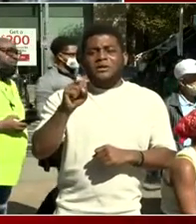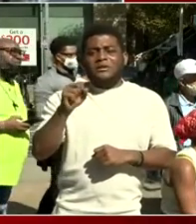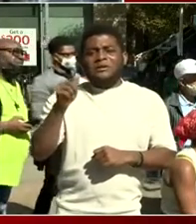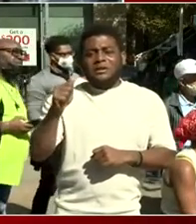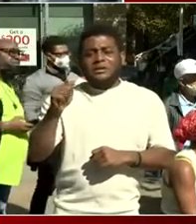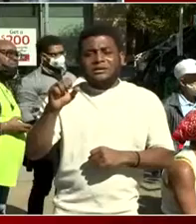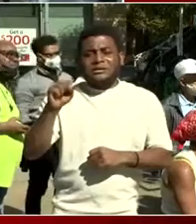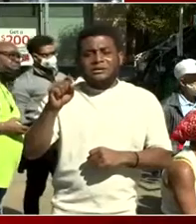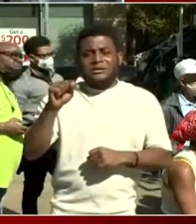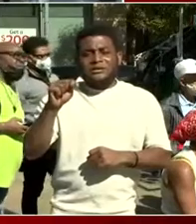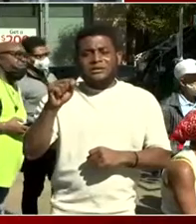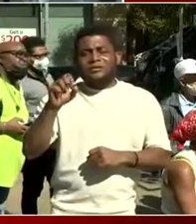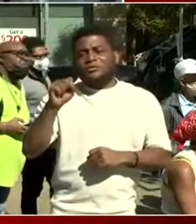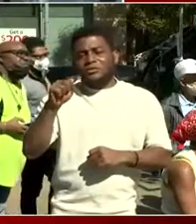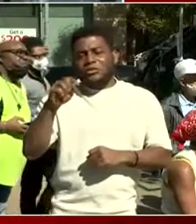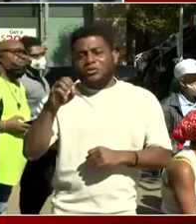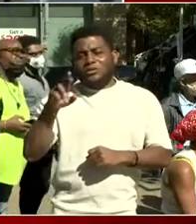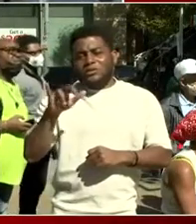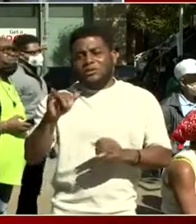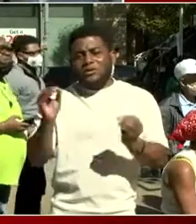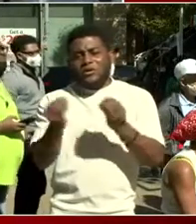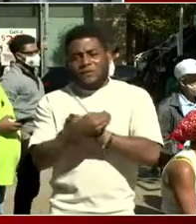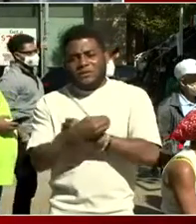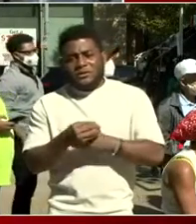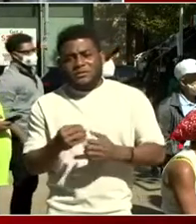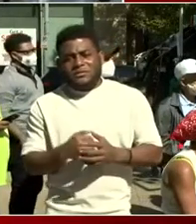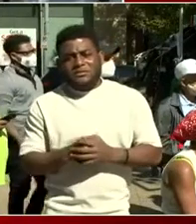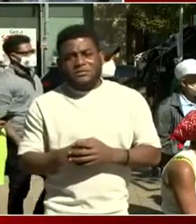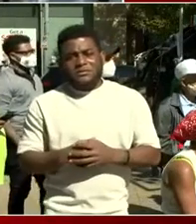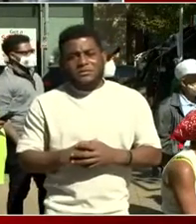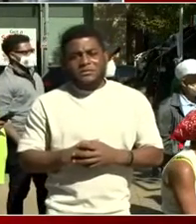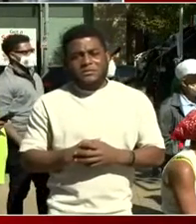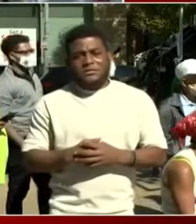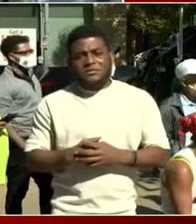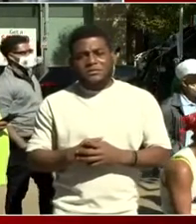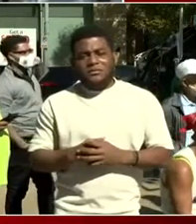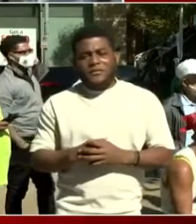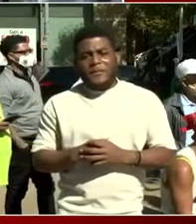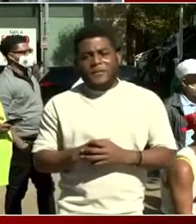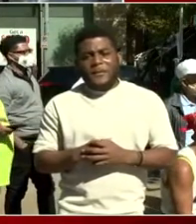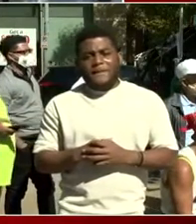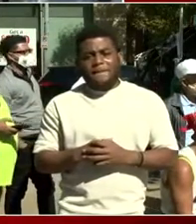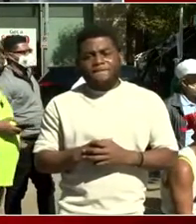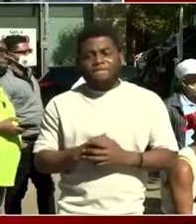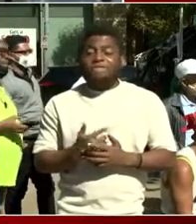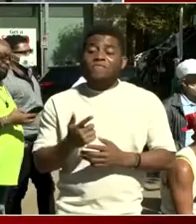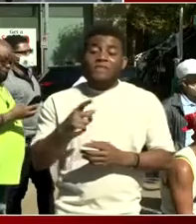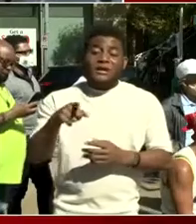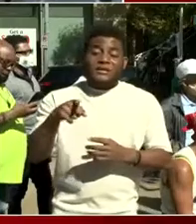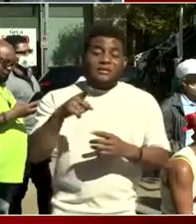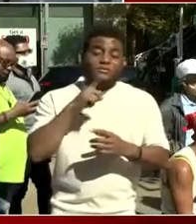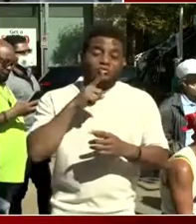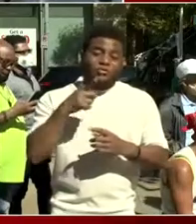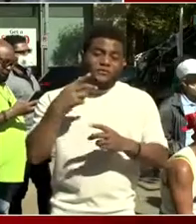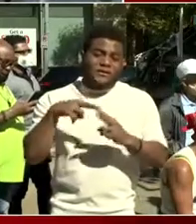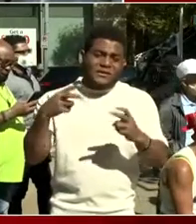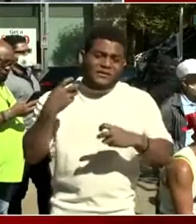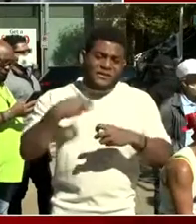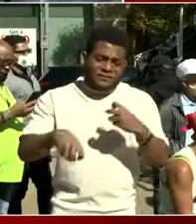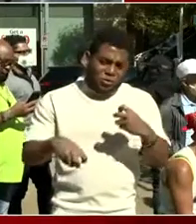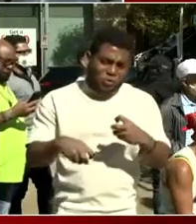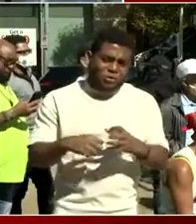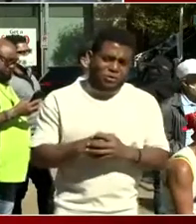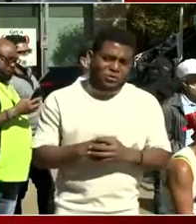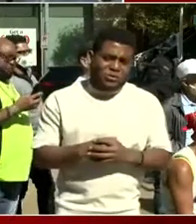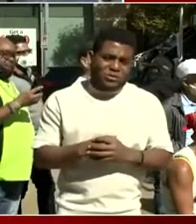All right, so there is some truth to that, Paul. It is very difficult. The environment has become more difficult in terms of how we are able to